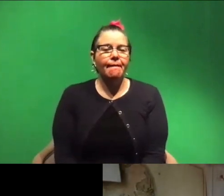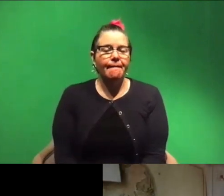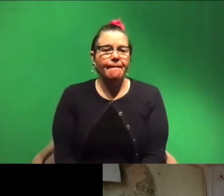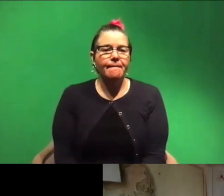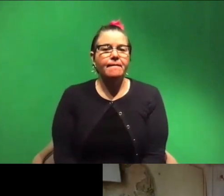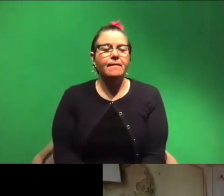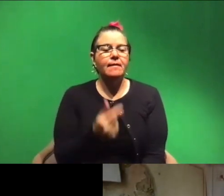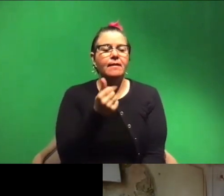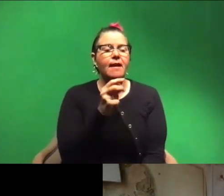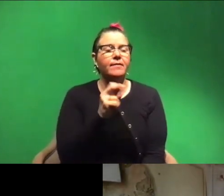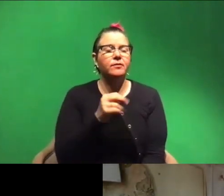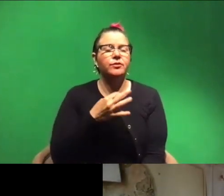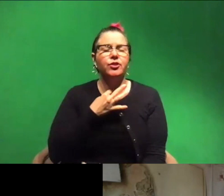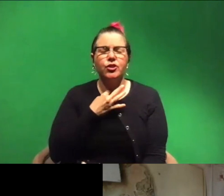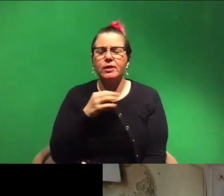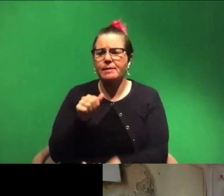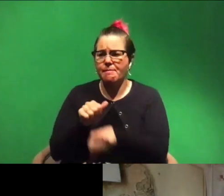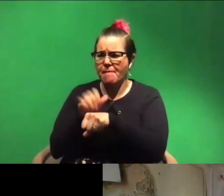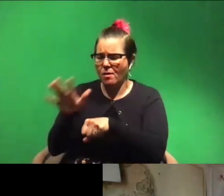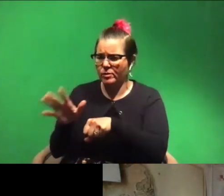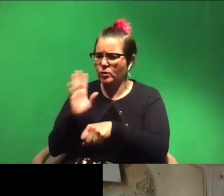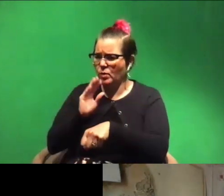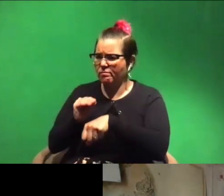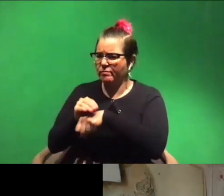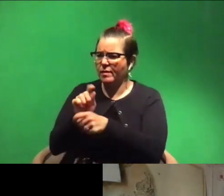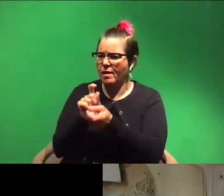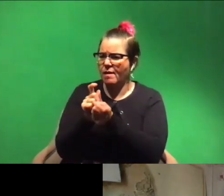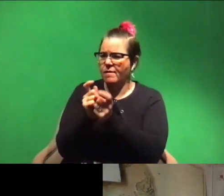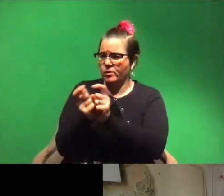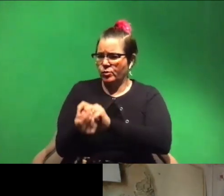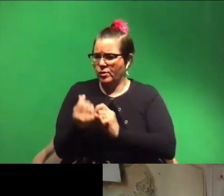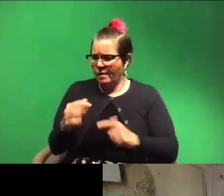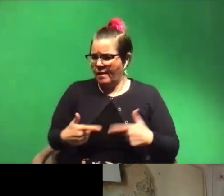Gavin would like to know, do mountains affect evolution of life?